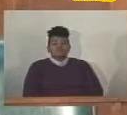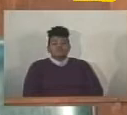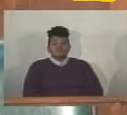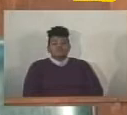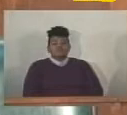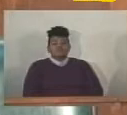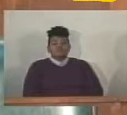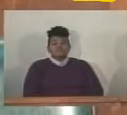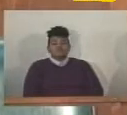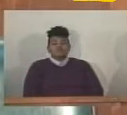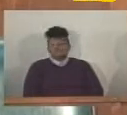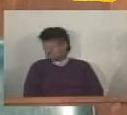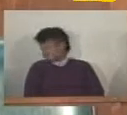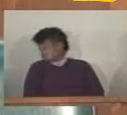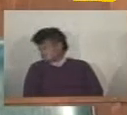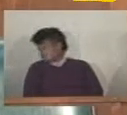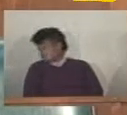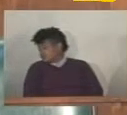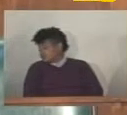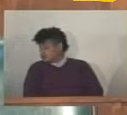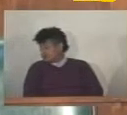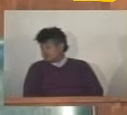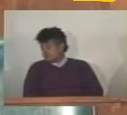Mr. President,